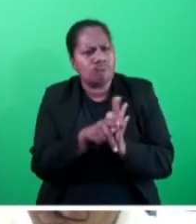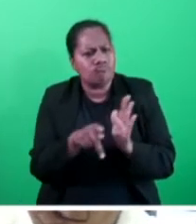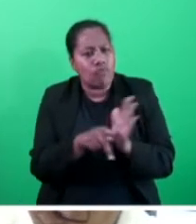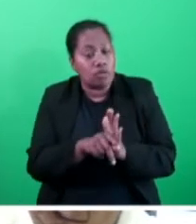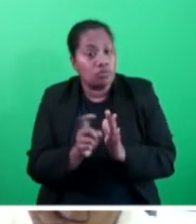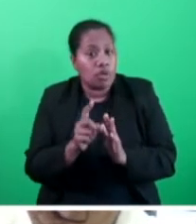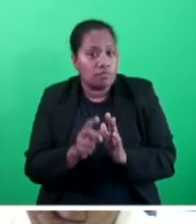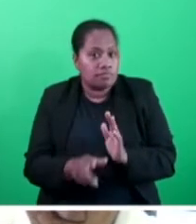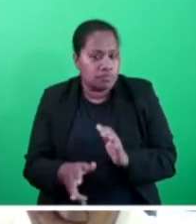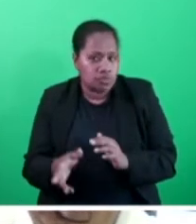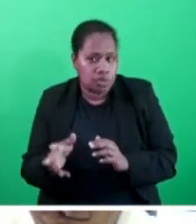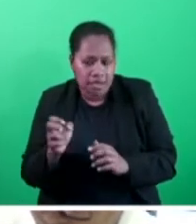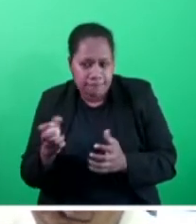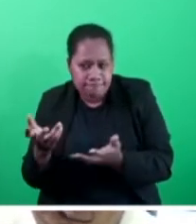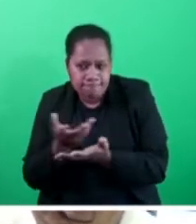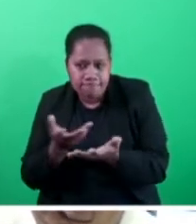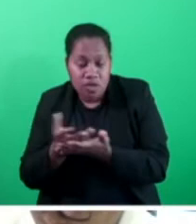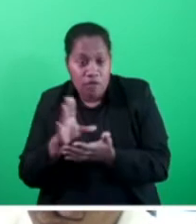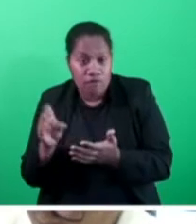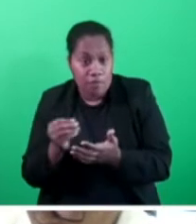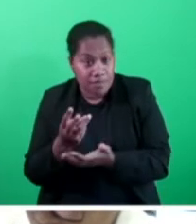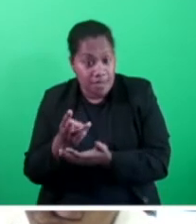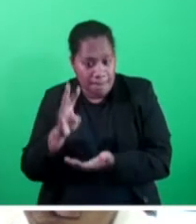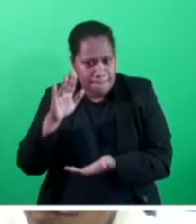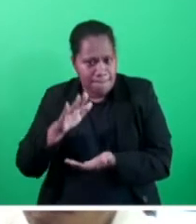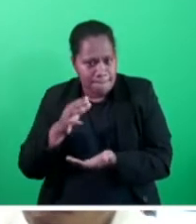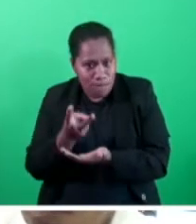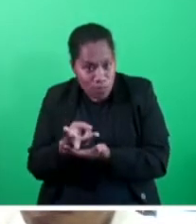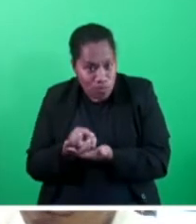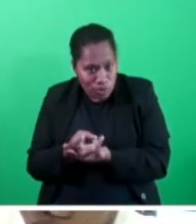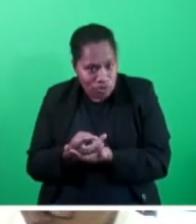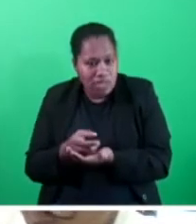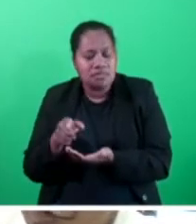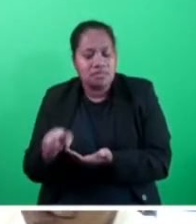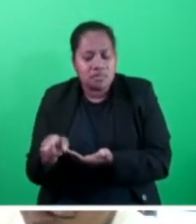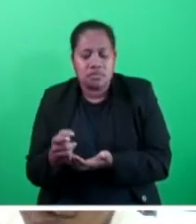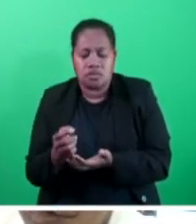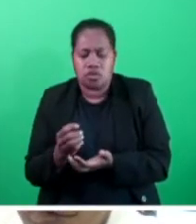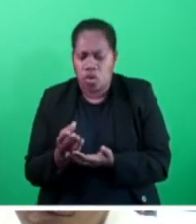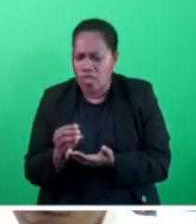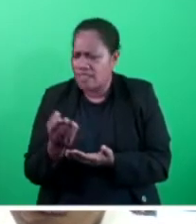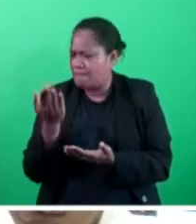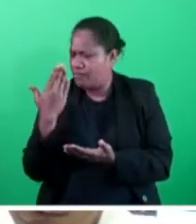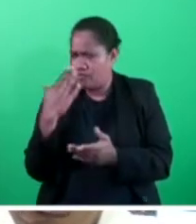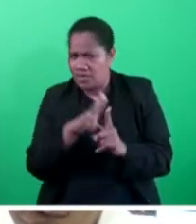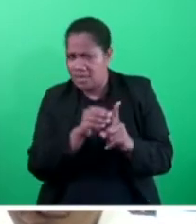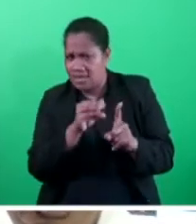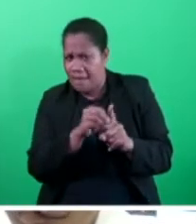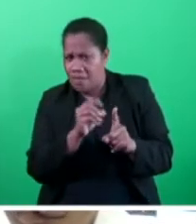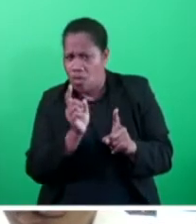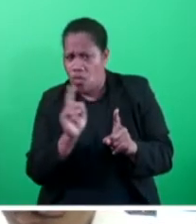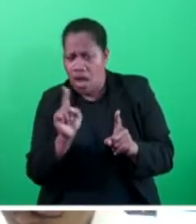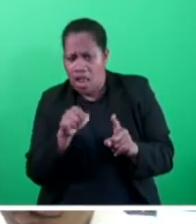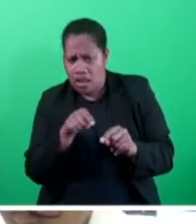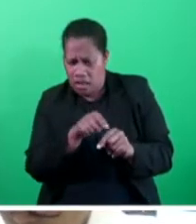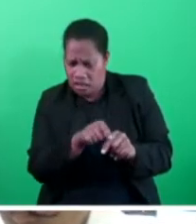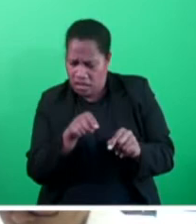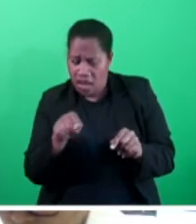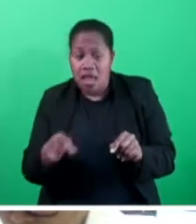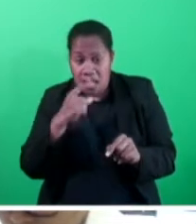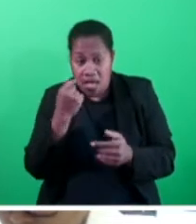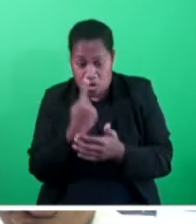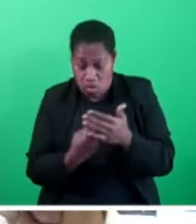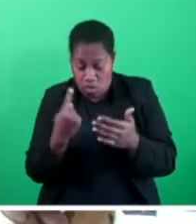current minimum wages, and with the current review and based on previous examples, this basket will only get bigger with